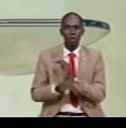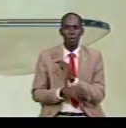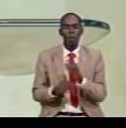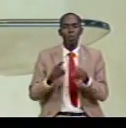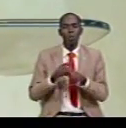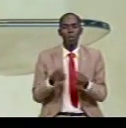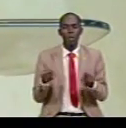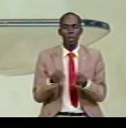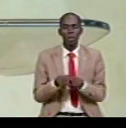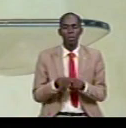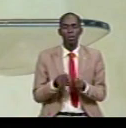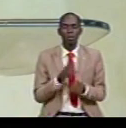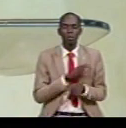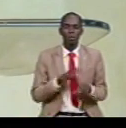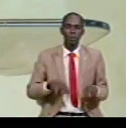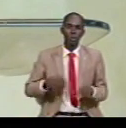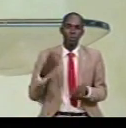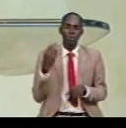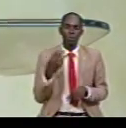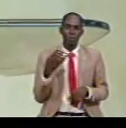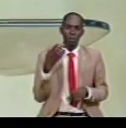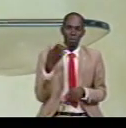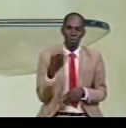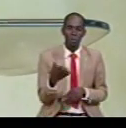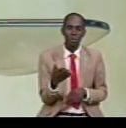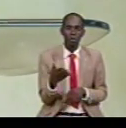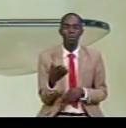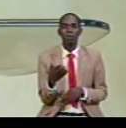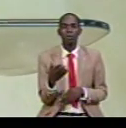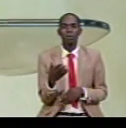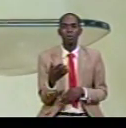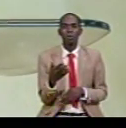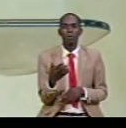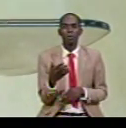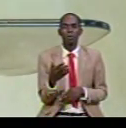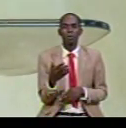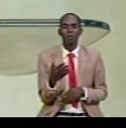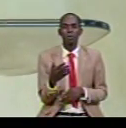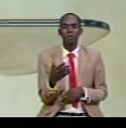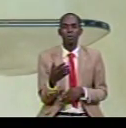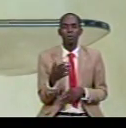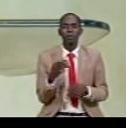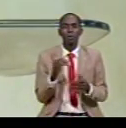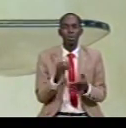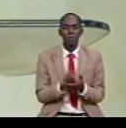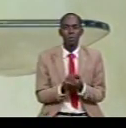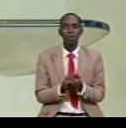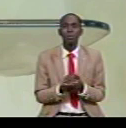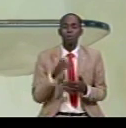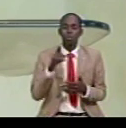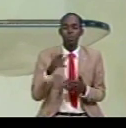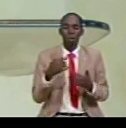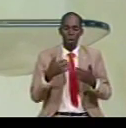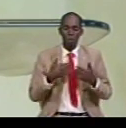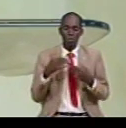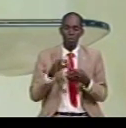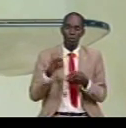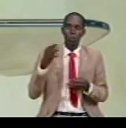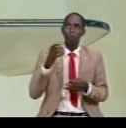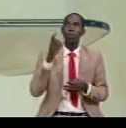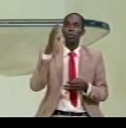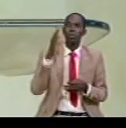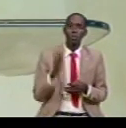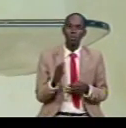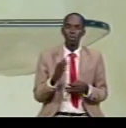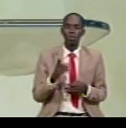like our side scripture teacher in the adult section emphasized, that the fact that you are in the Spirit, the fact that you are so high